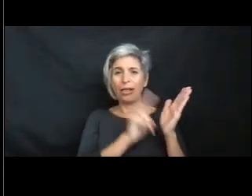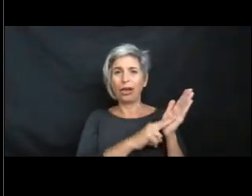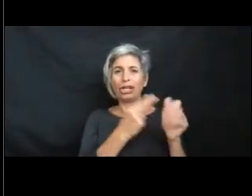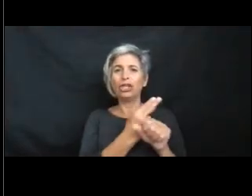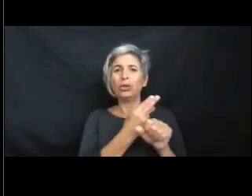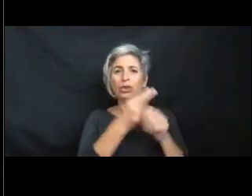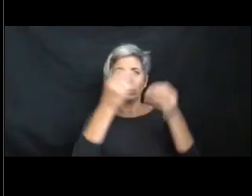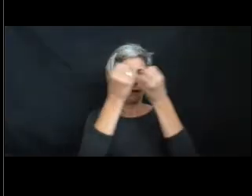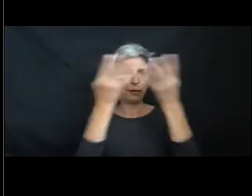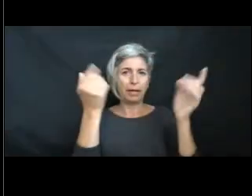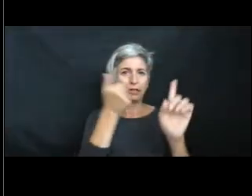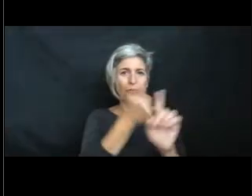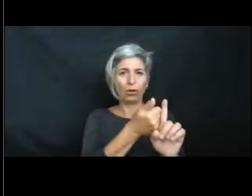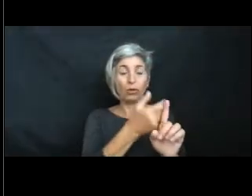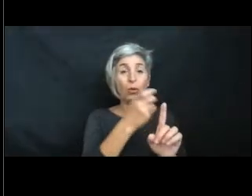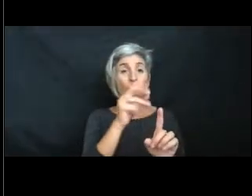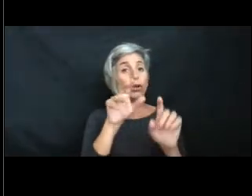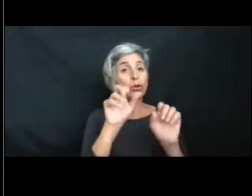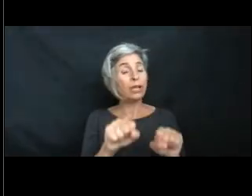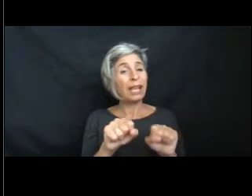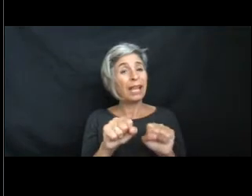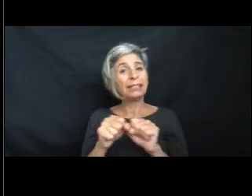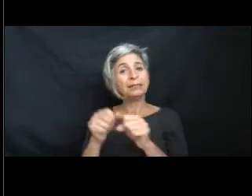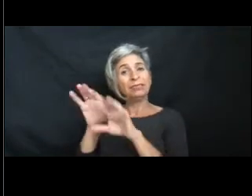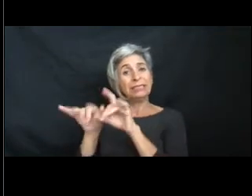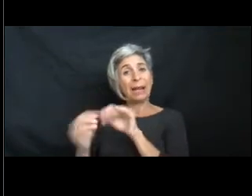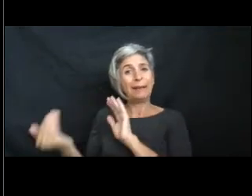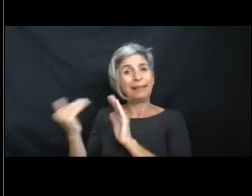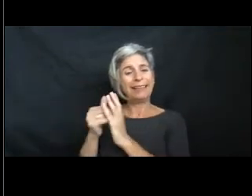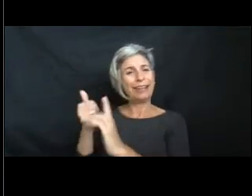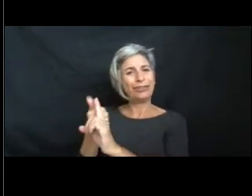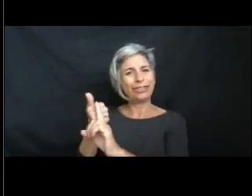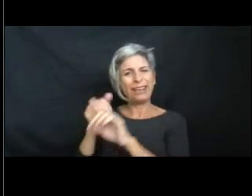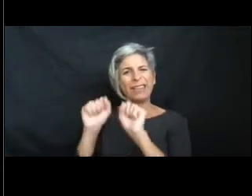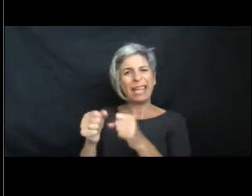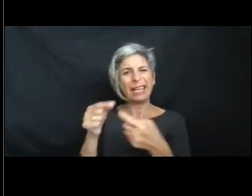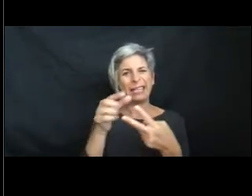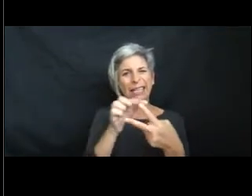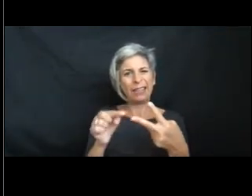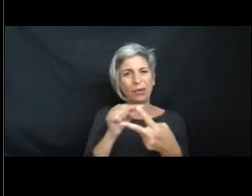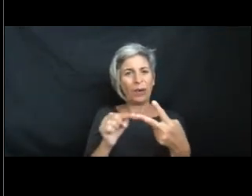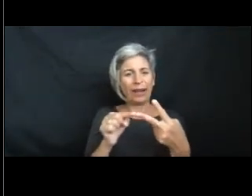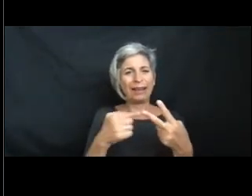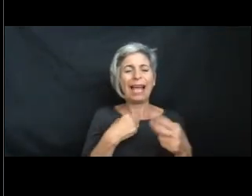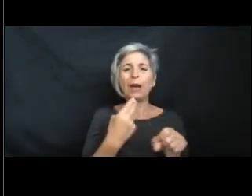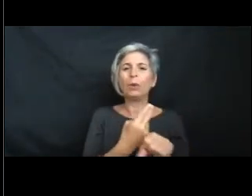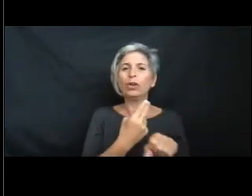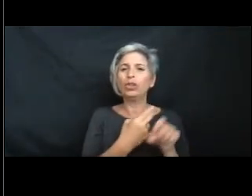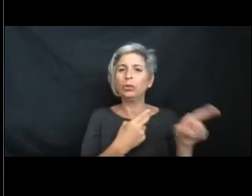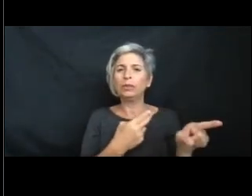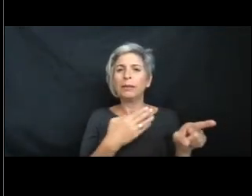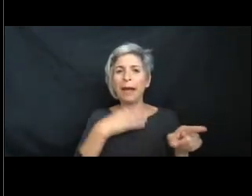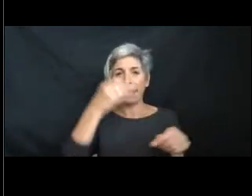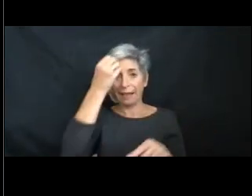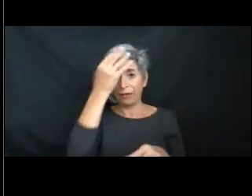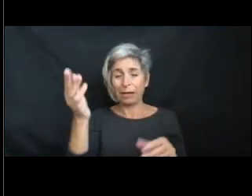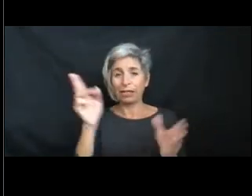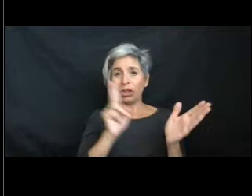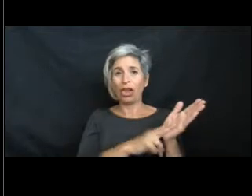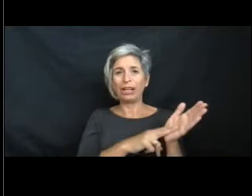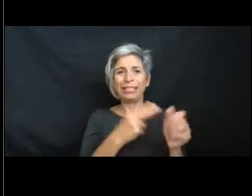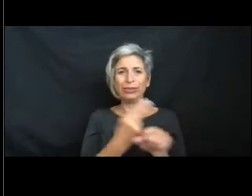information, or you can go ahead and manually type information here. I will use my information, logged in user,